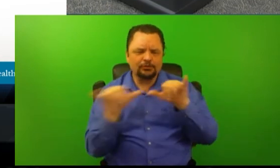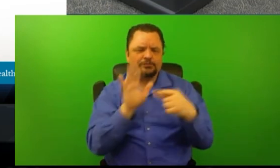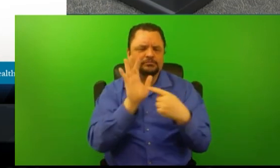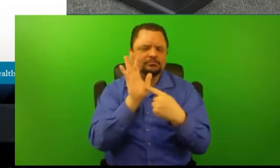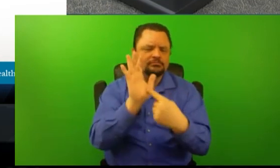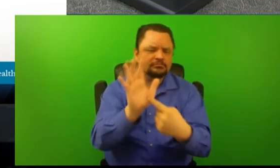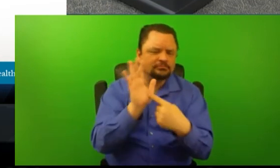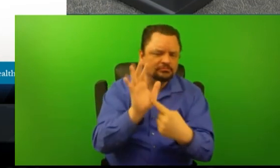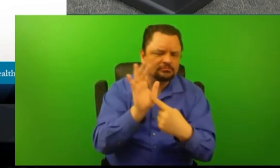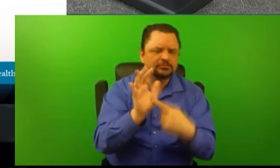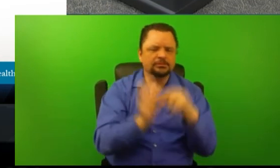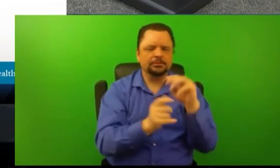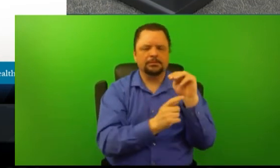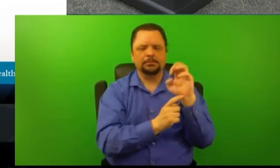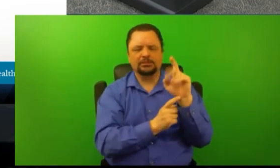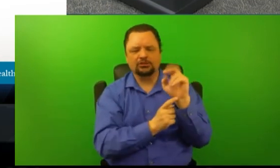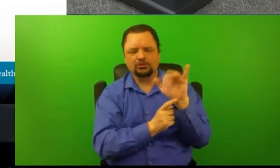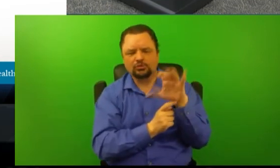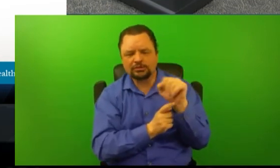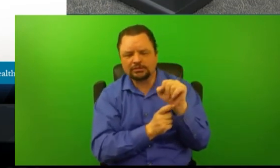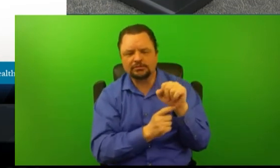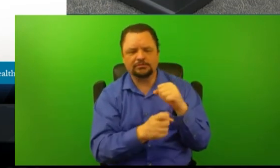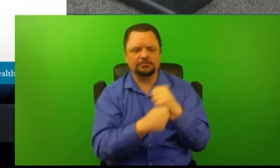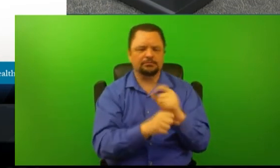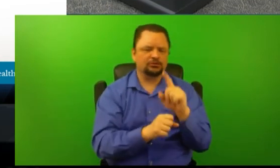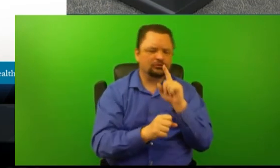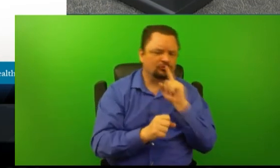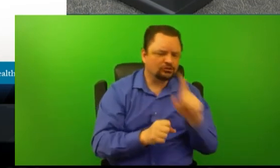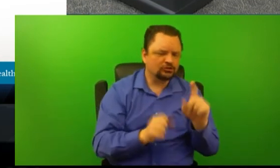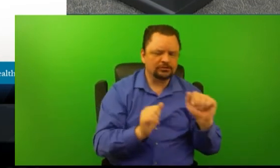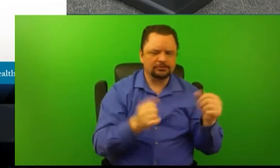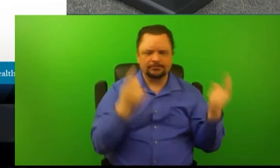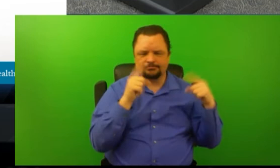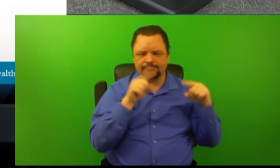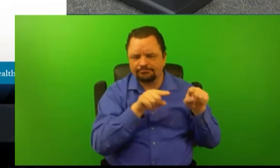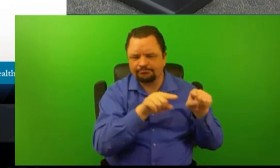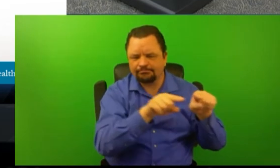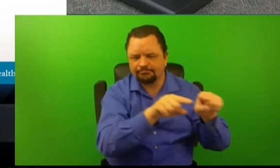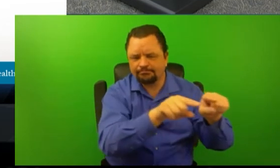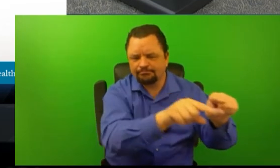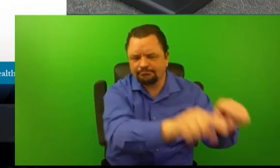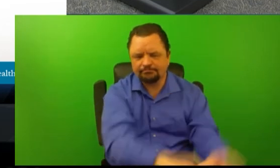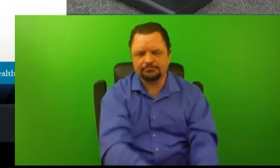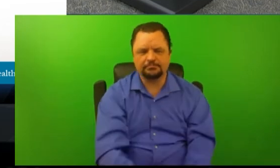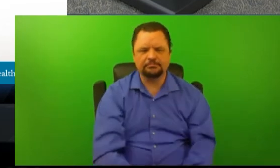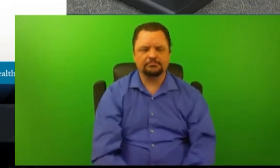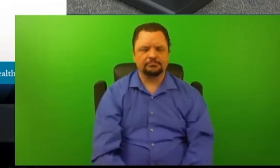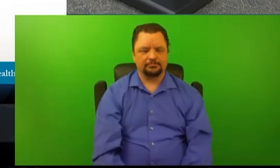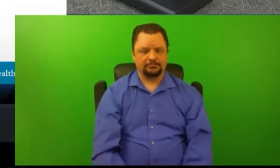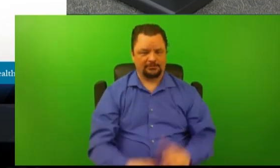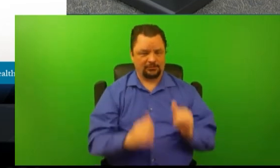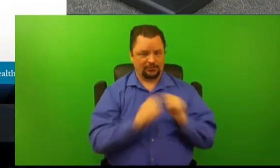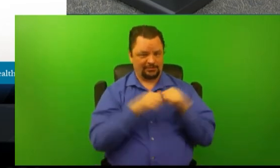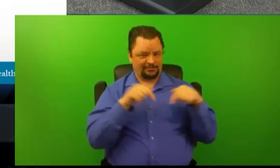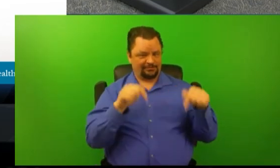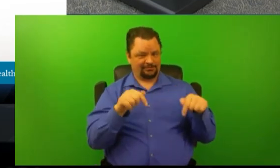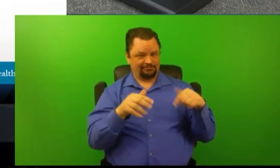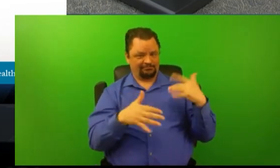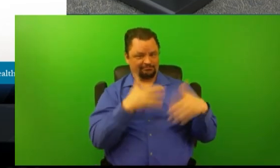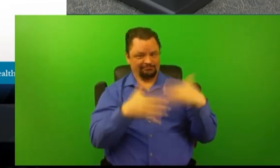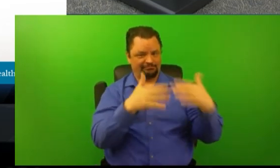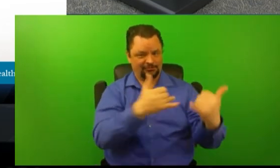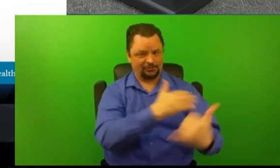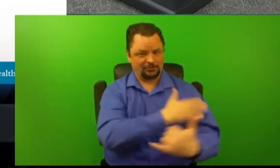supporting each other in those processes. And so truly, in bringing this to you today, we wanted to raise some awareness